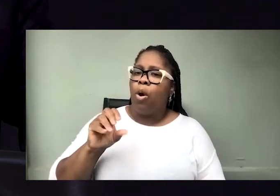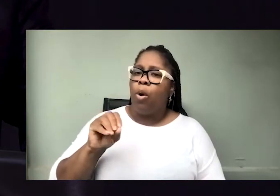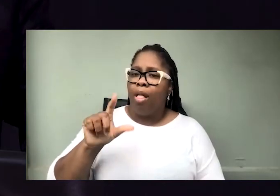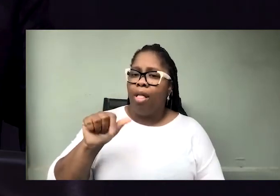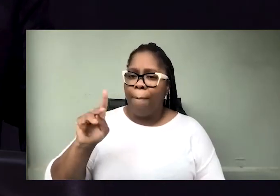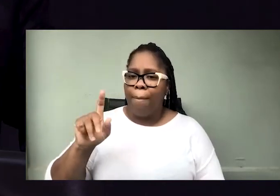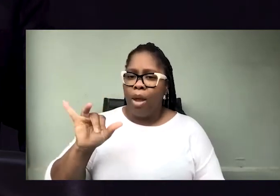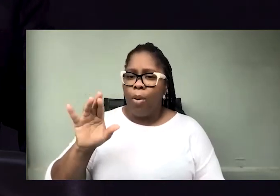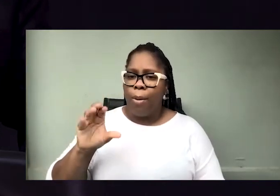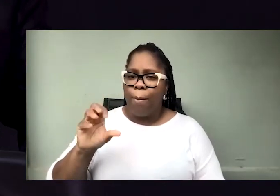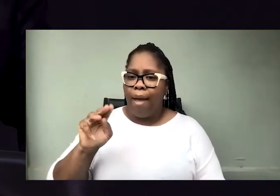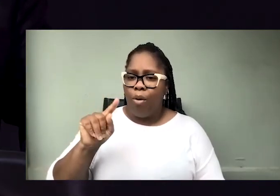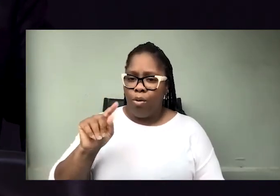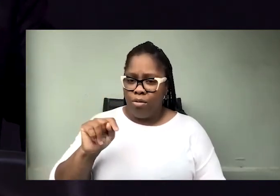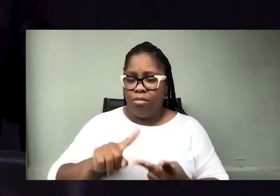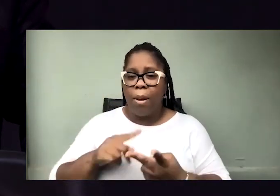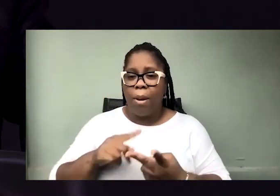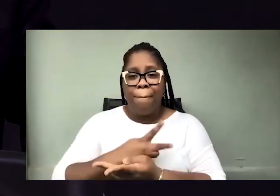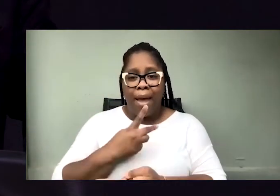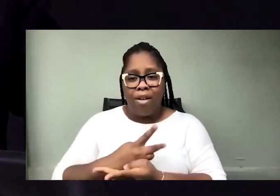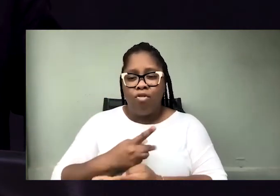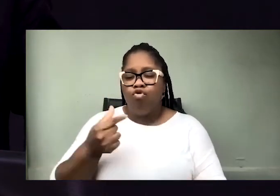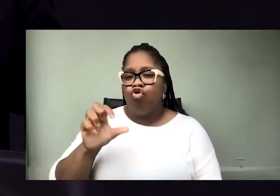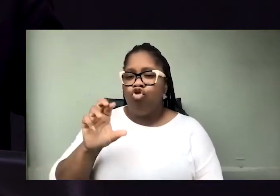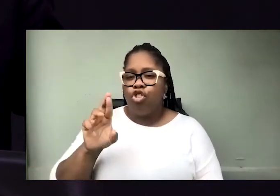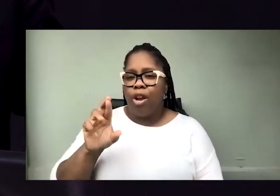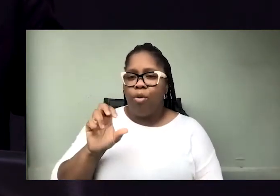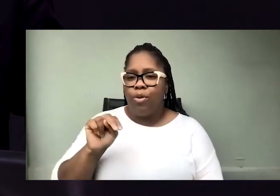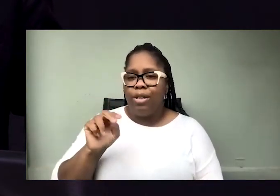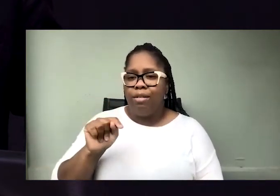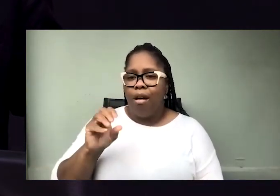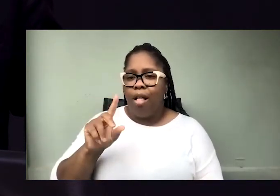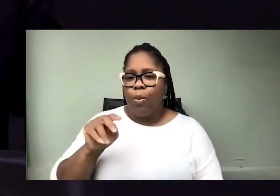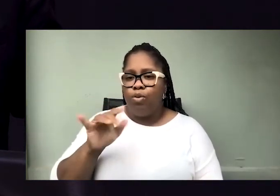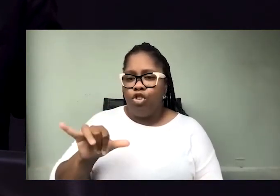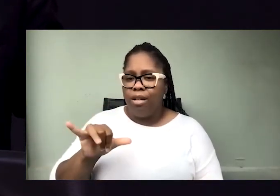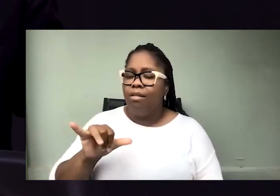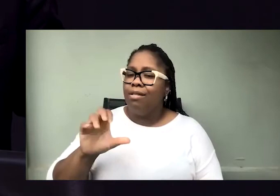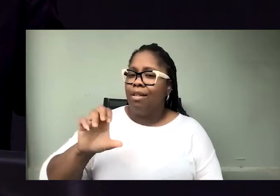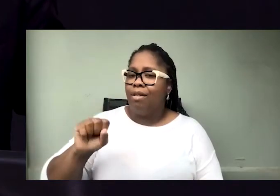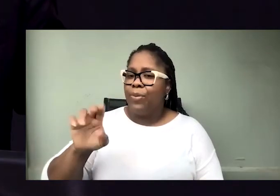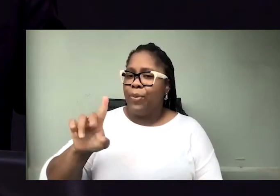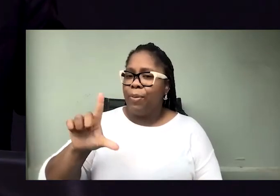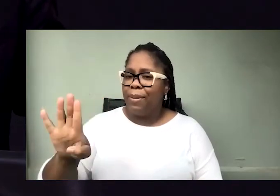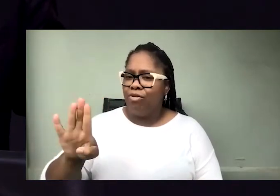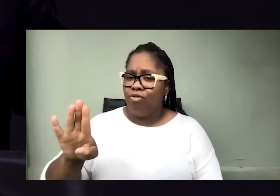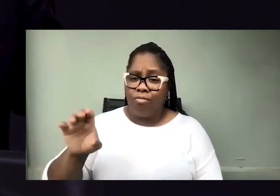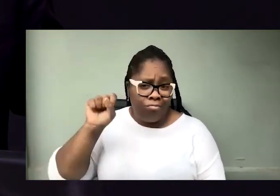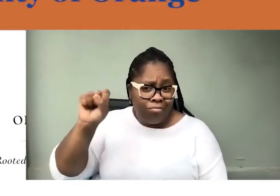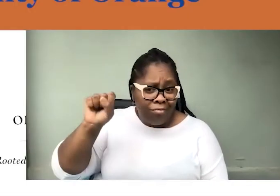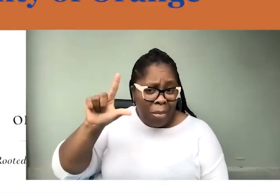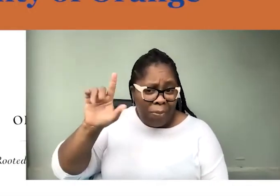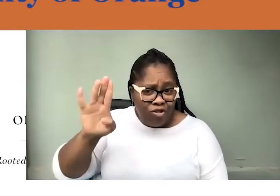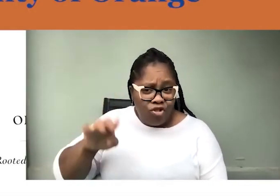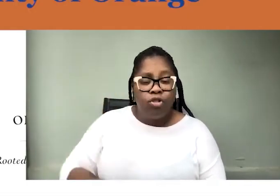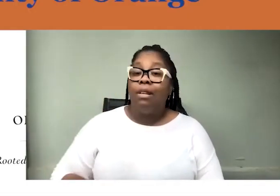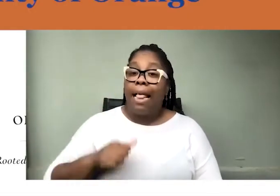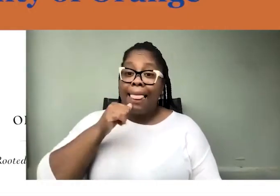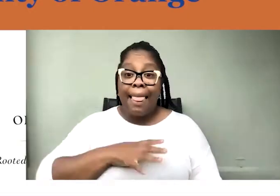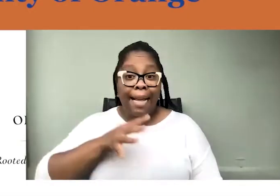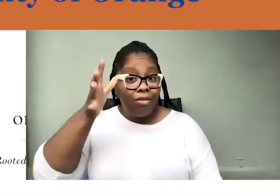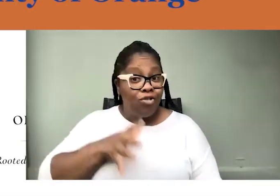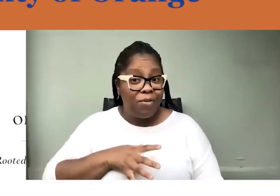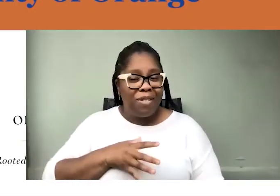master's degree in gerontology from the California State University, Long Beach. Go Beach. Ladies and gentlemen, please